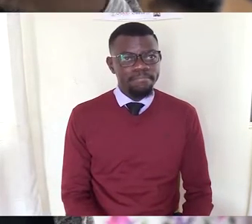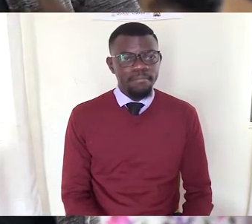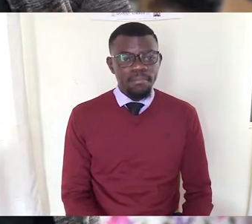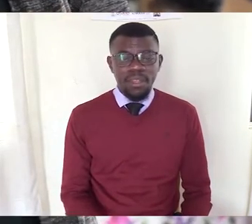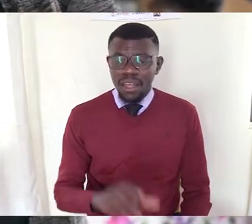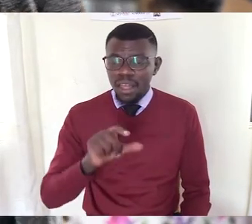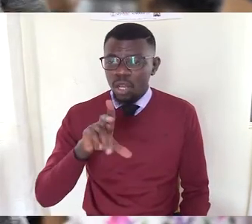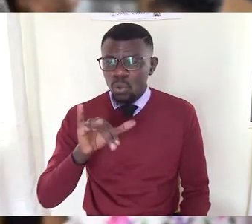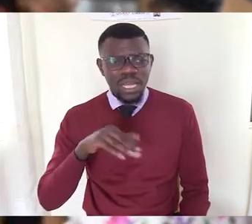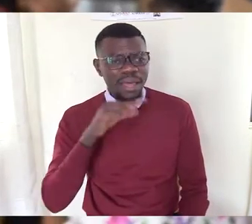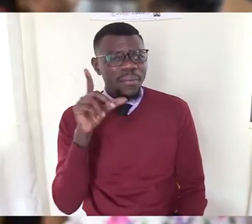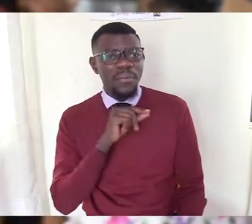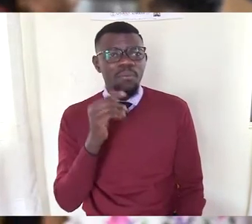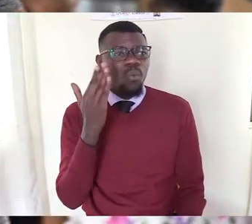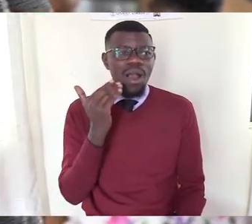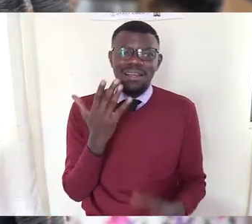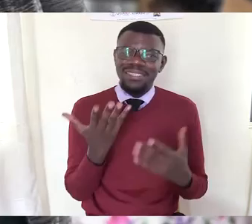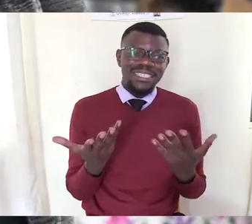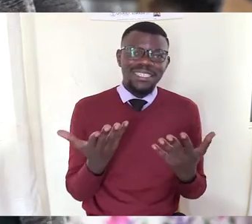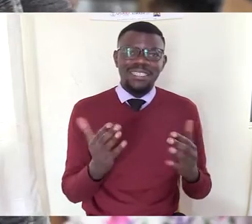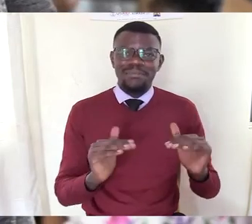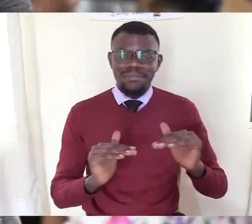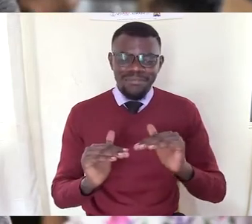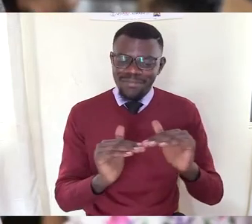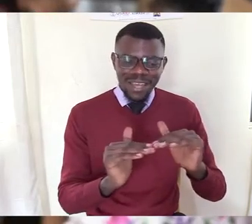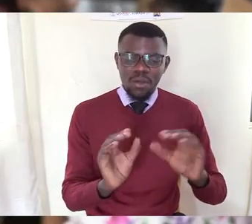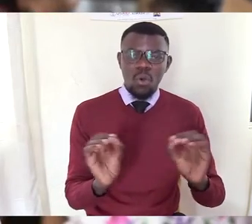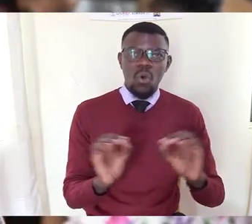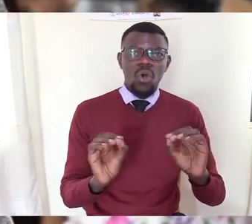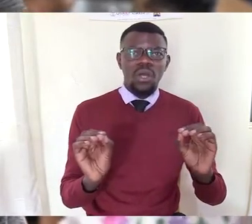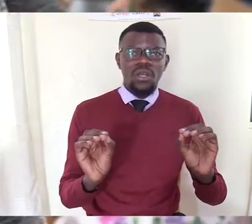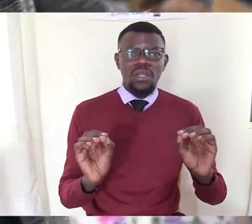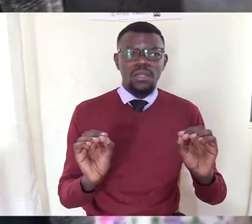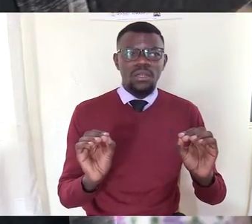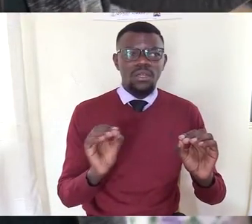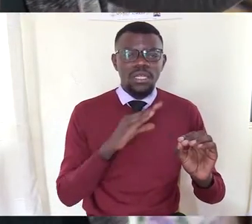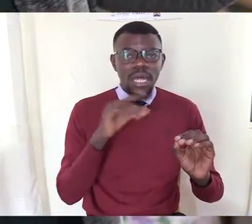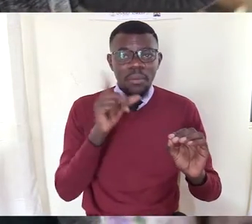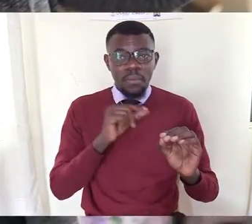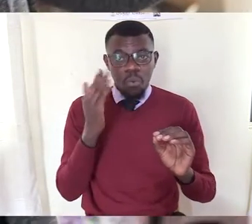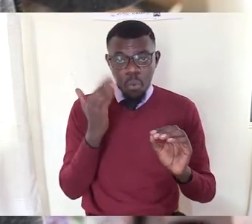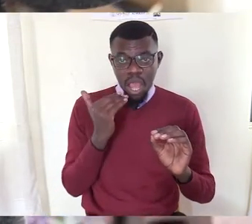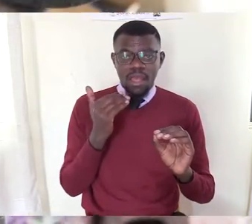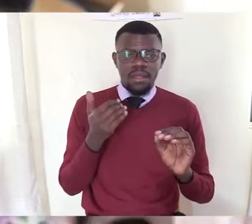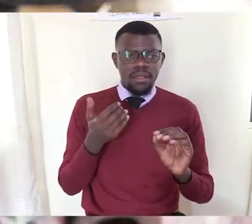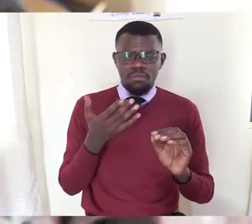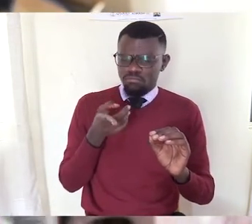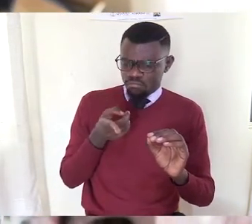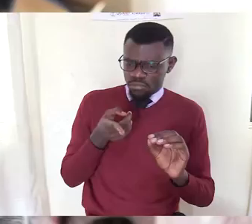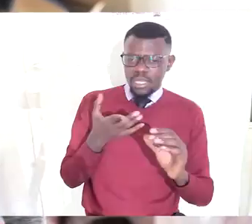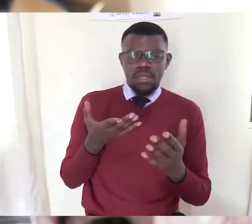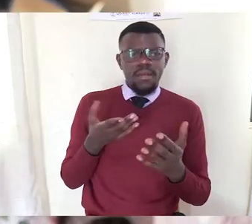Lucy passed on because you were not fair. Lucy passed on because the system did not take care of a